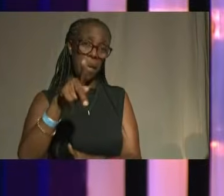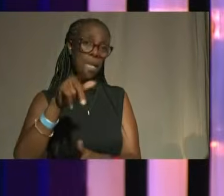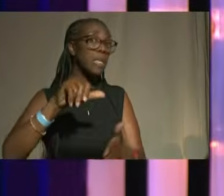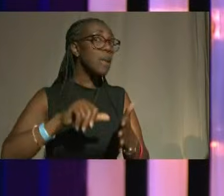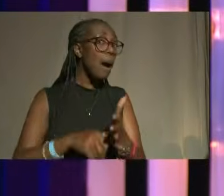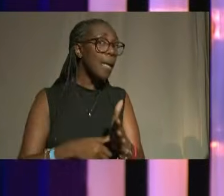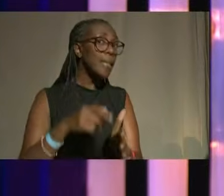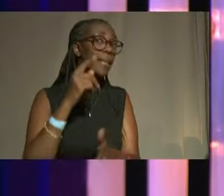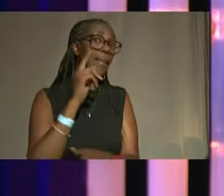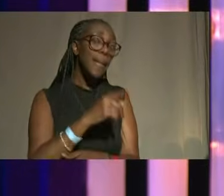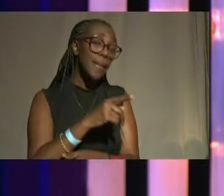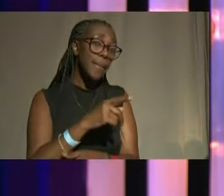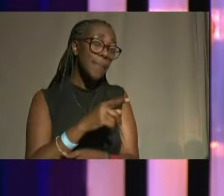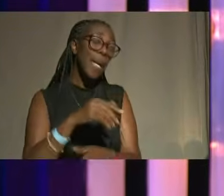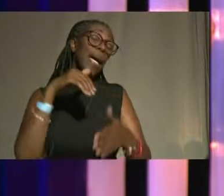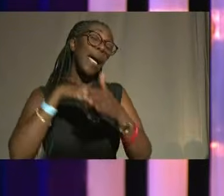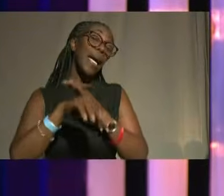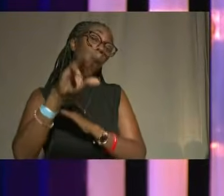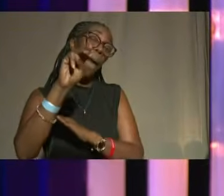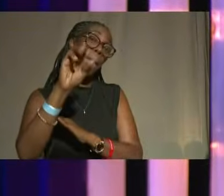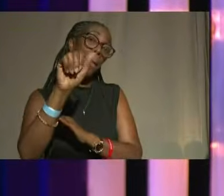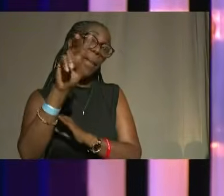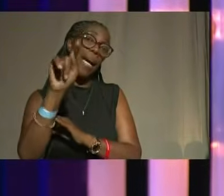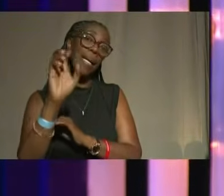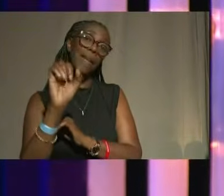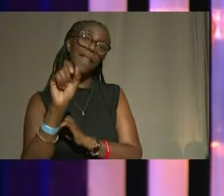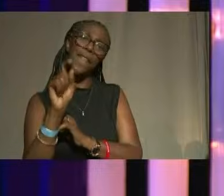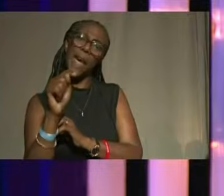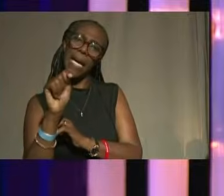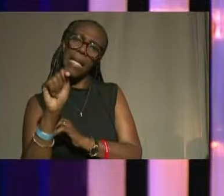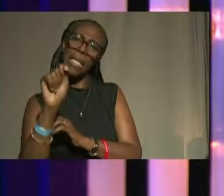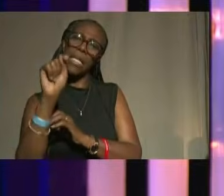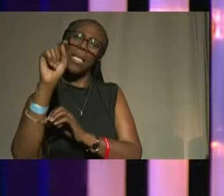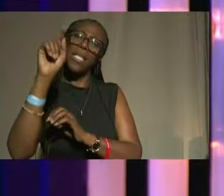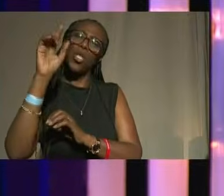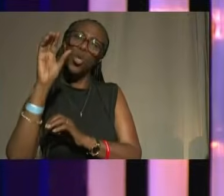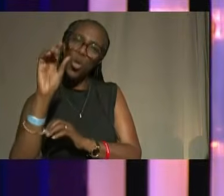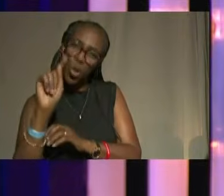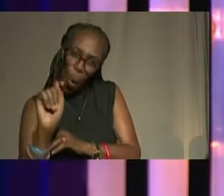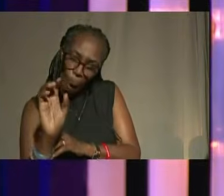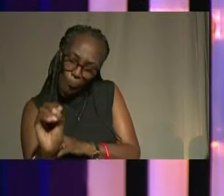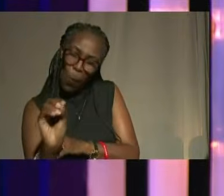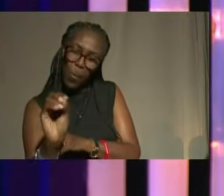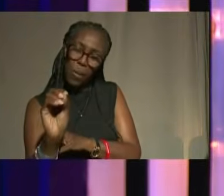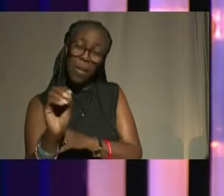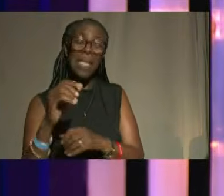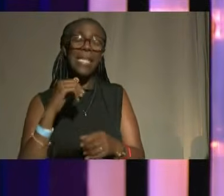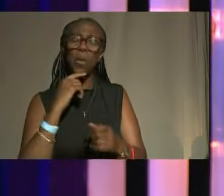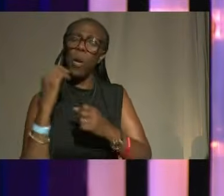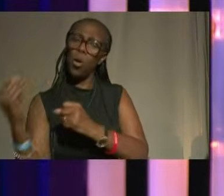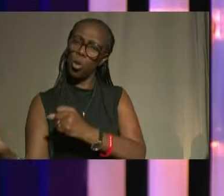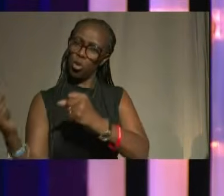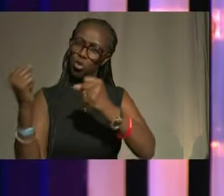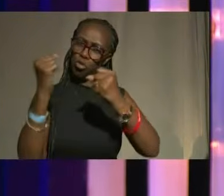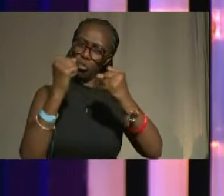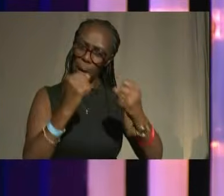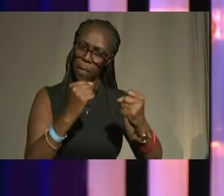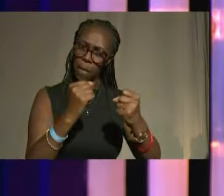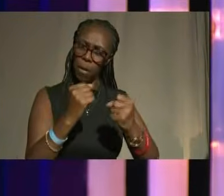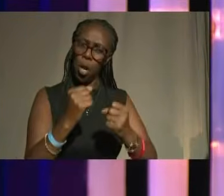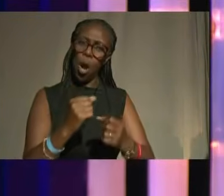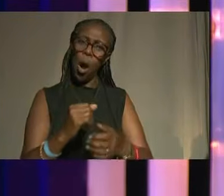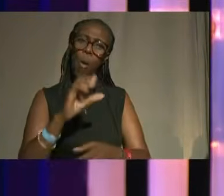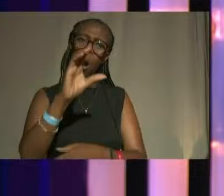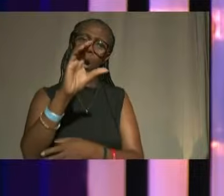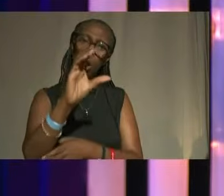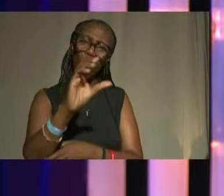in our manifesto that says we're going to strengthen our corruption prevention mechanisms in this country. It is